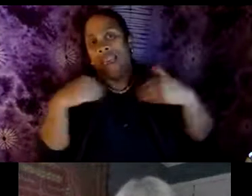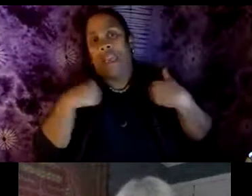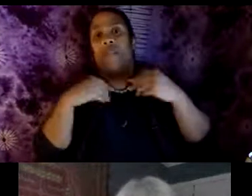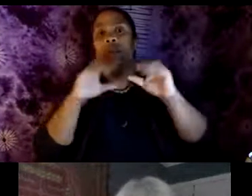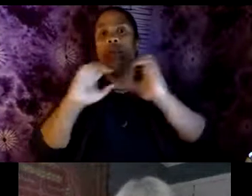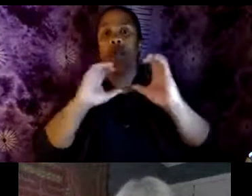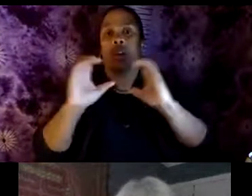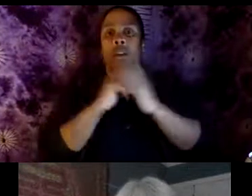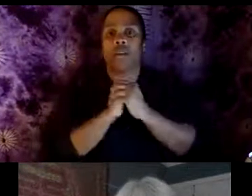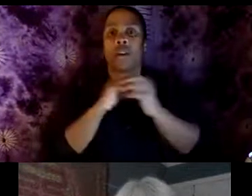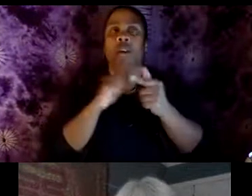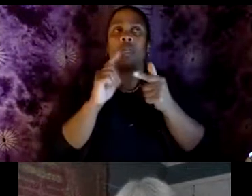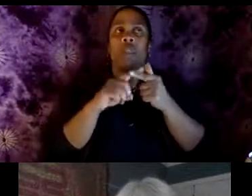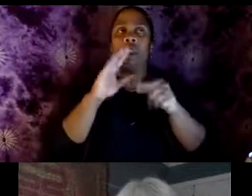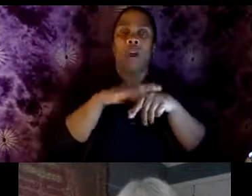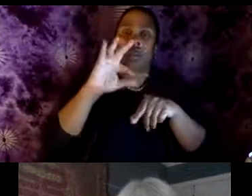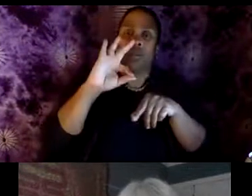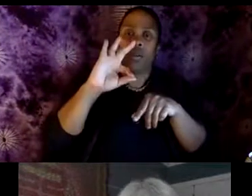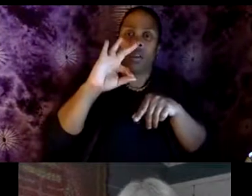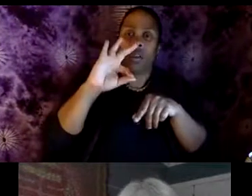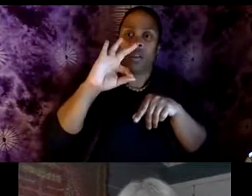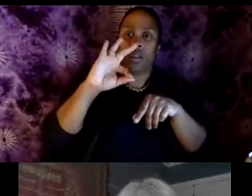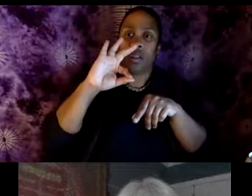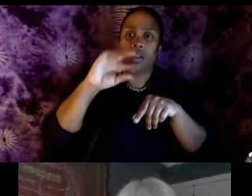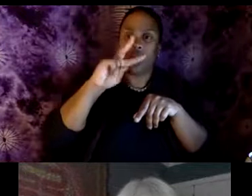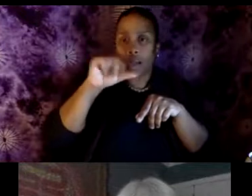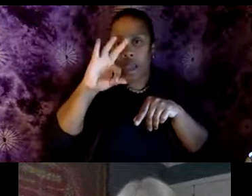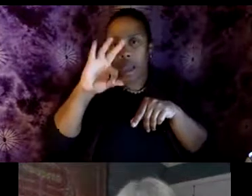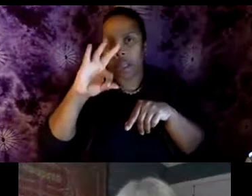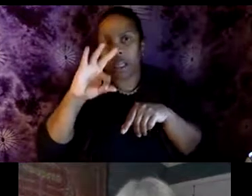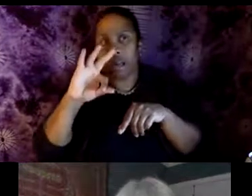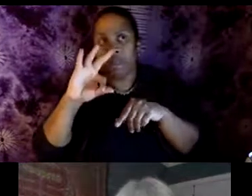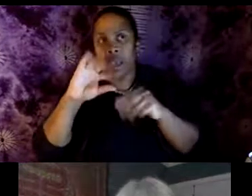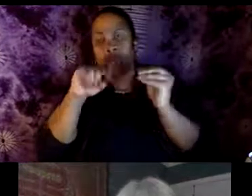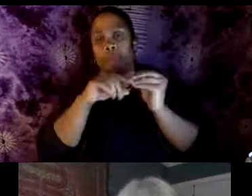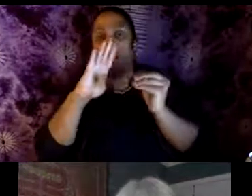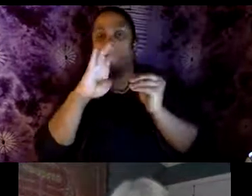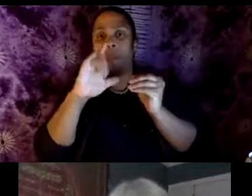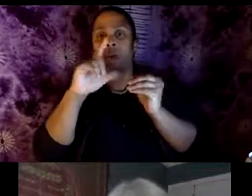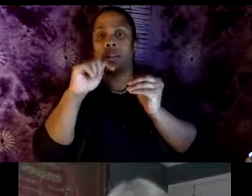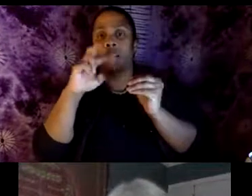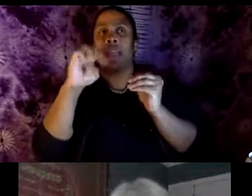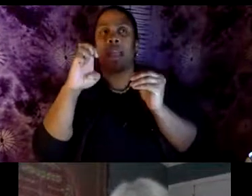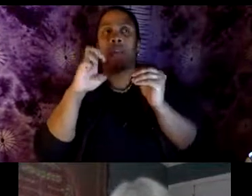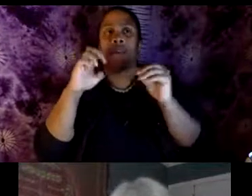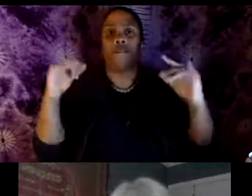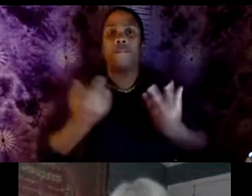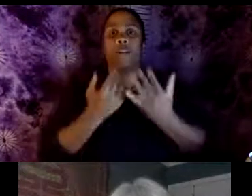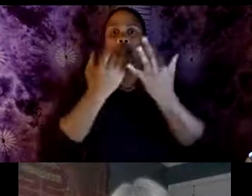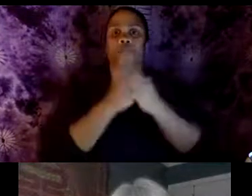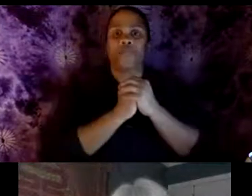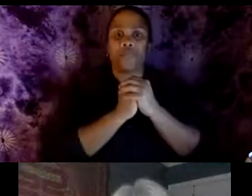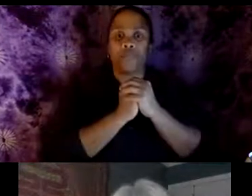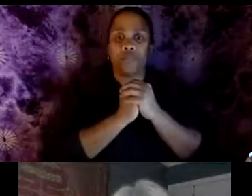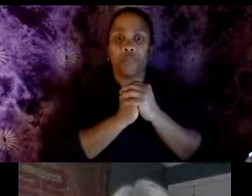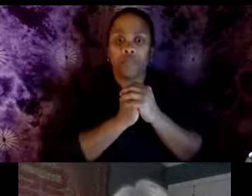And then coming up on the 29th, we have a panel on Beltane bonfires. On the 30th, we have a panel on career, jobs, education, and life purpose. We like sold out on that one.